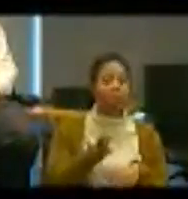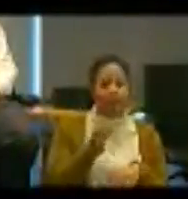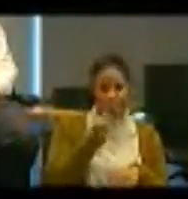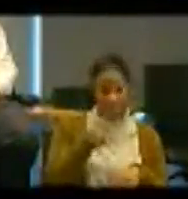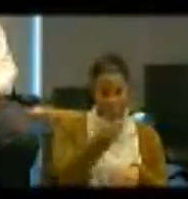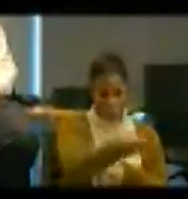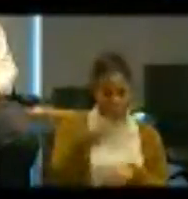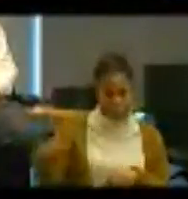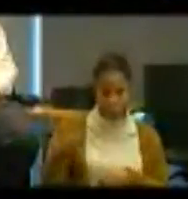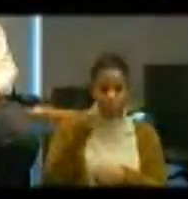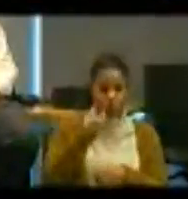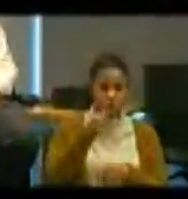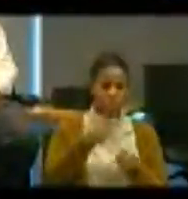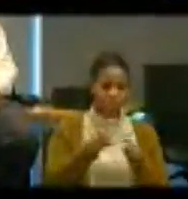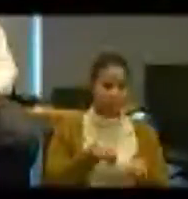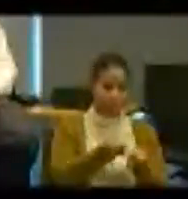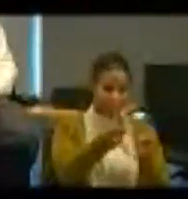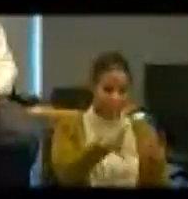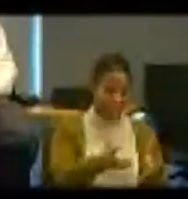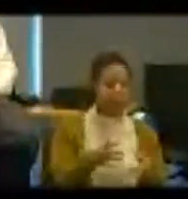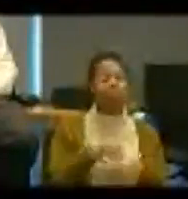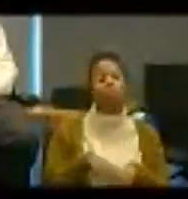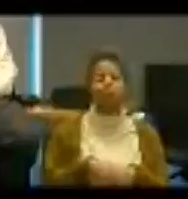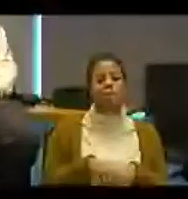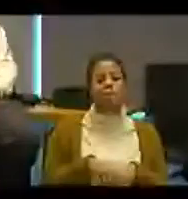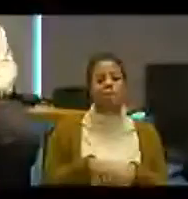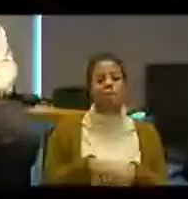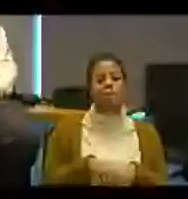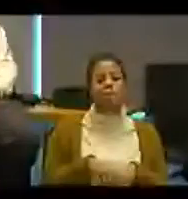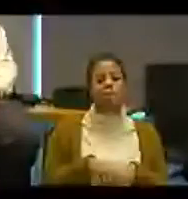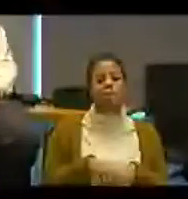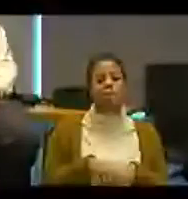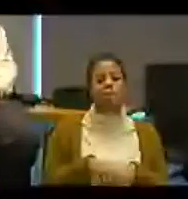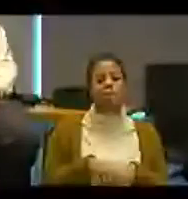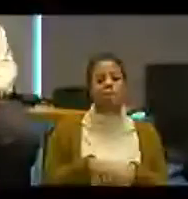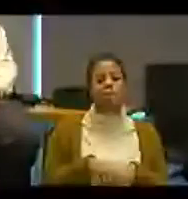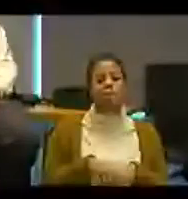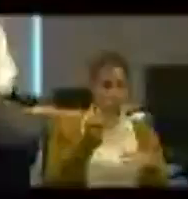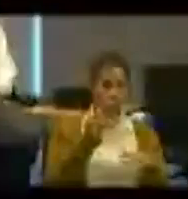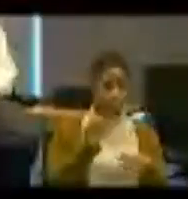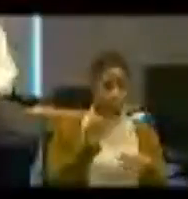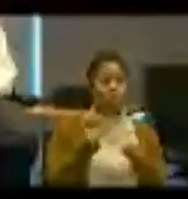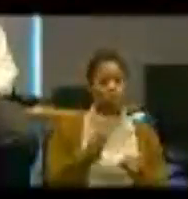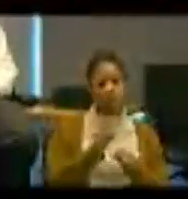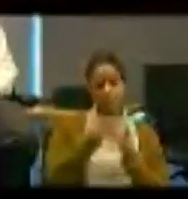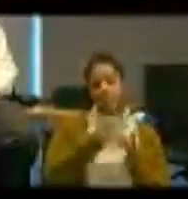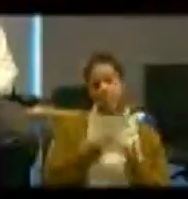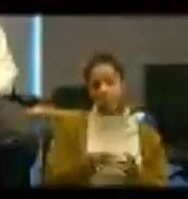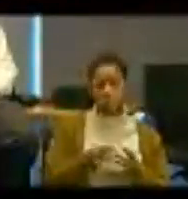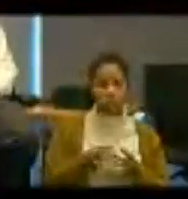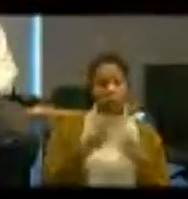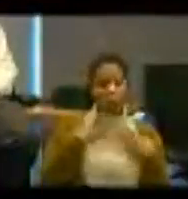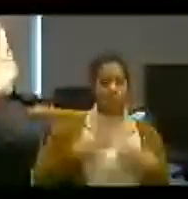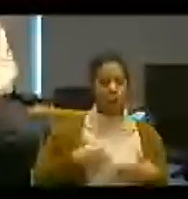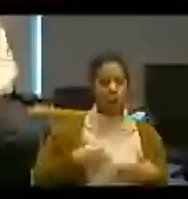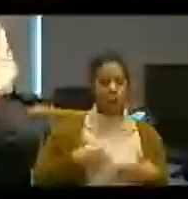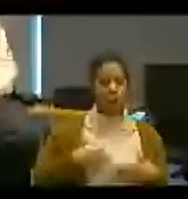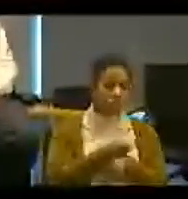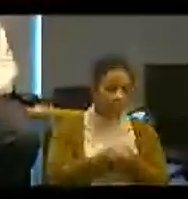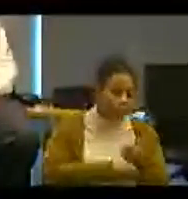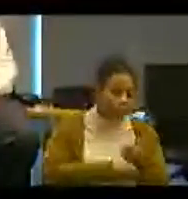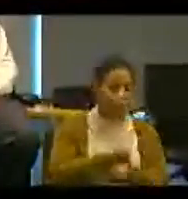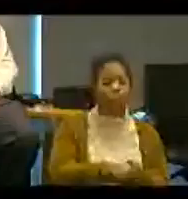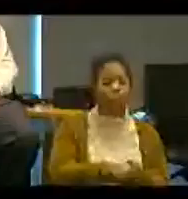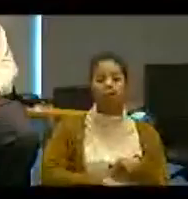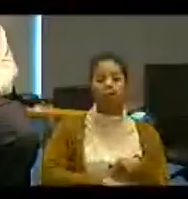and schools, differential dress code enforcement, which may lead to body shaming, body policing, chronic suspension, expulsion, school avoidance,